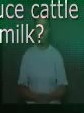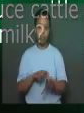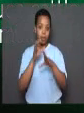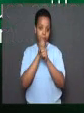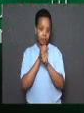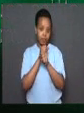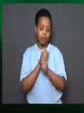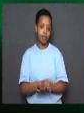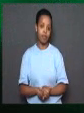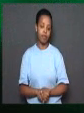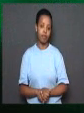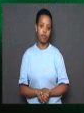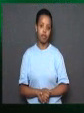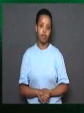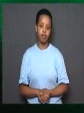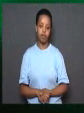Time's up.